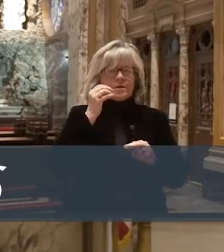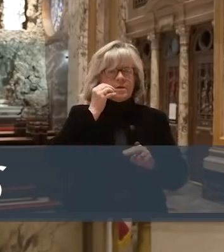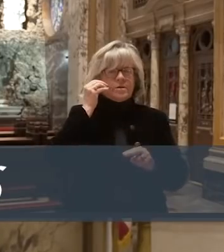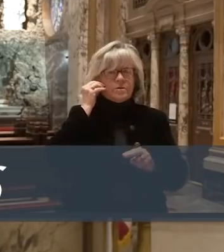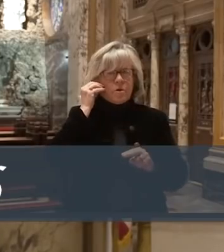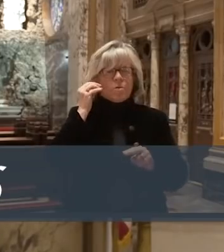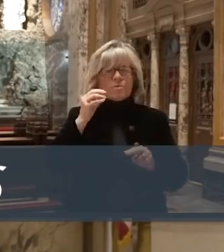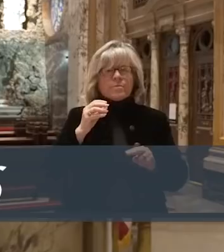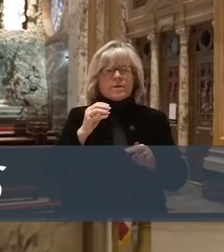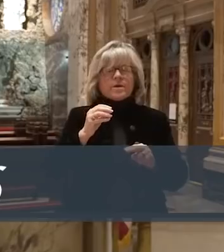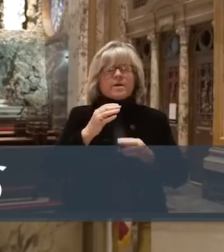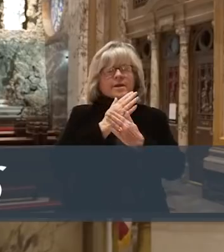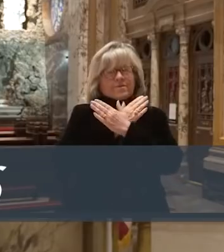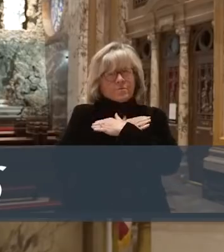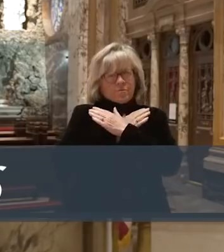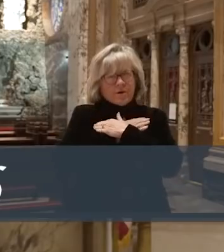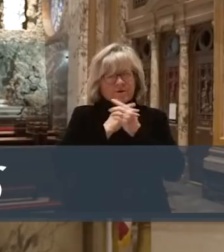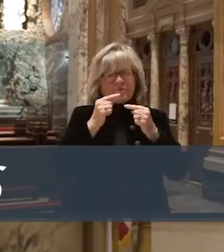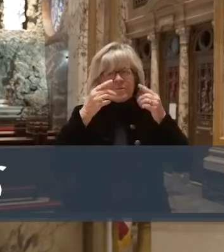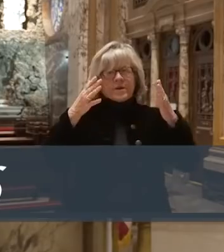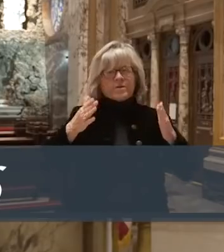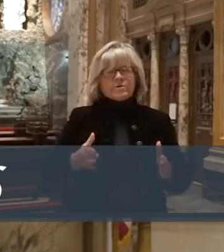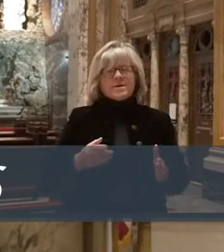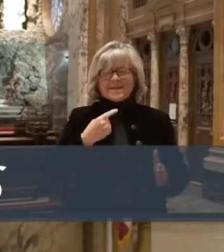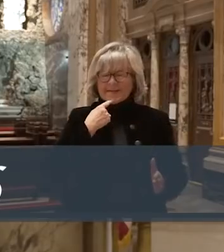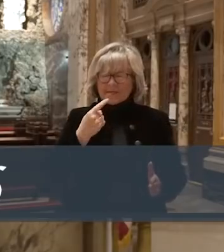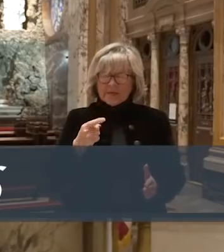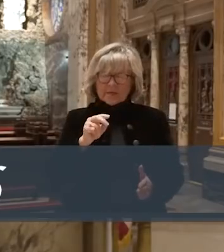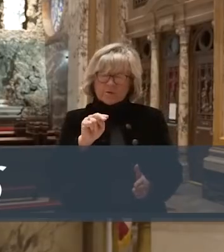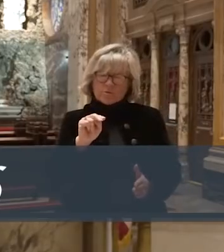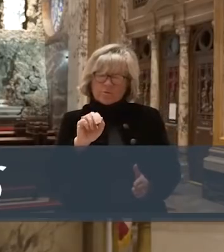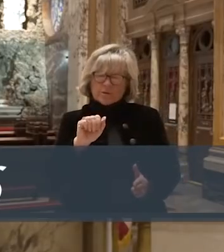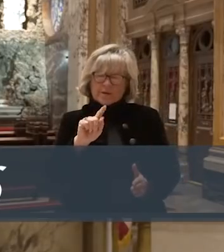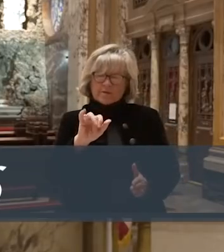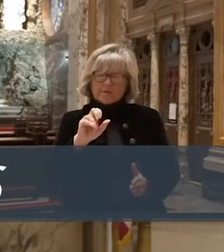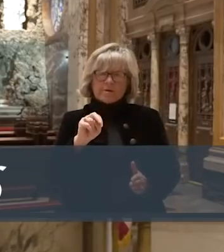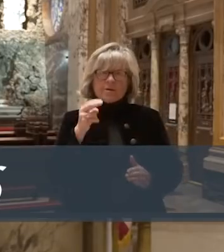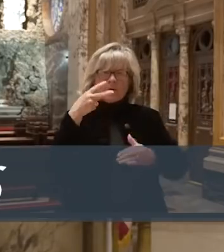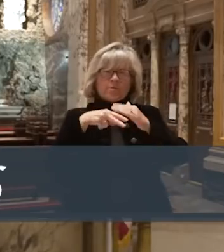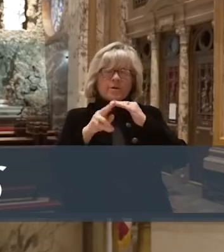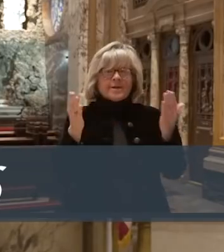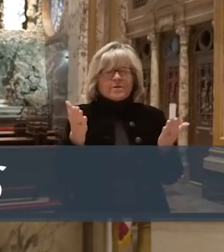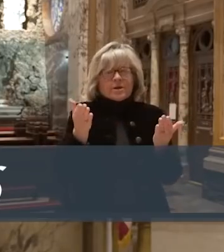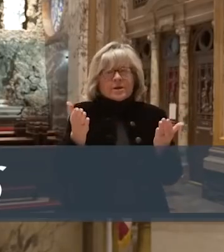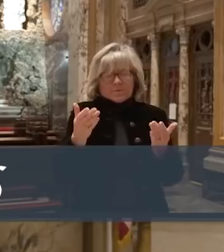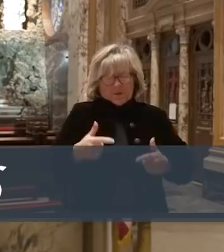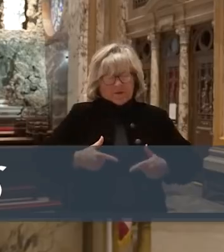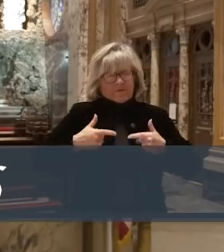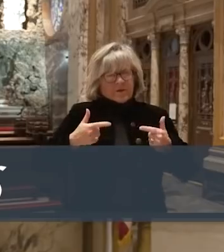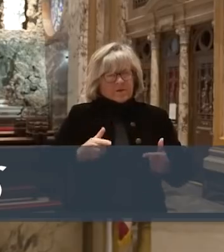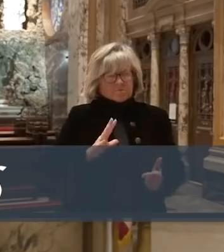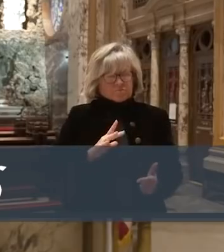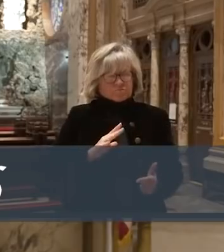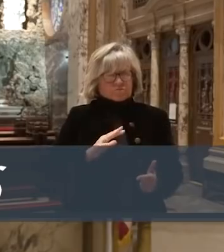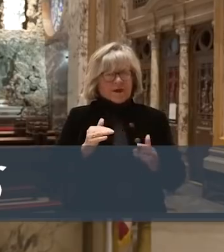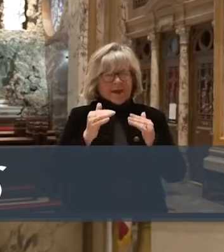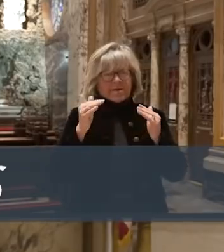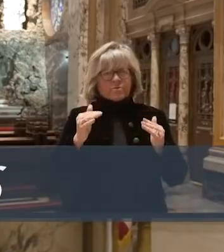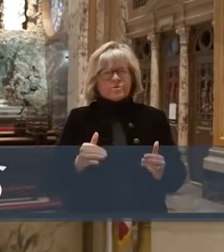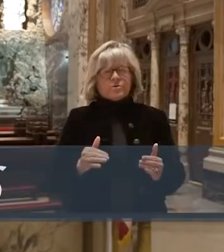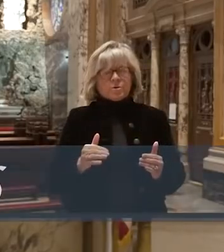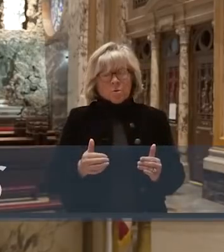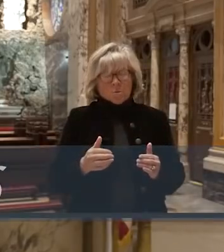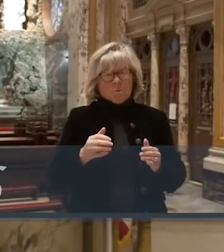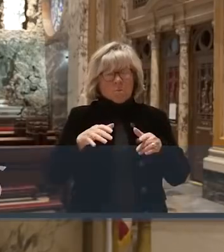rest from his enemies on every side, he said to Nathan the prophet, "Here I am living in a house of cedar,